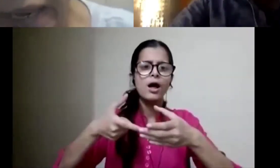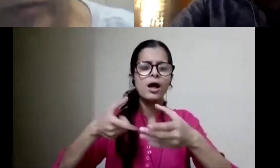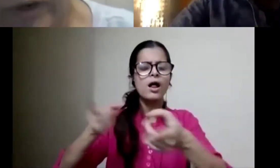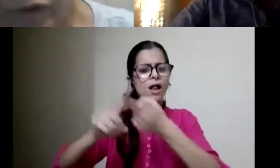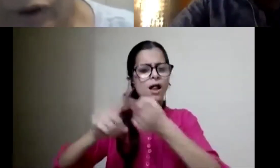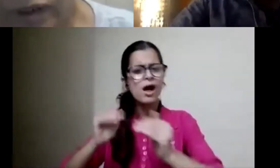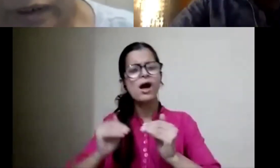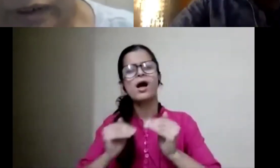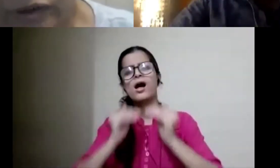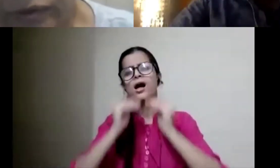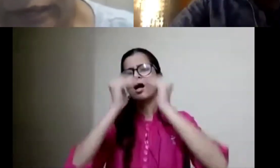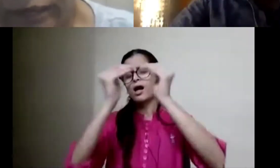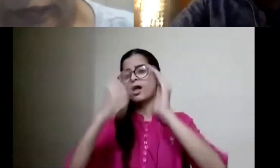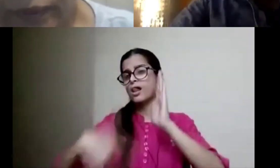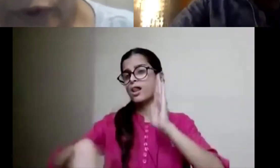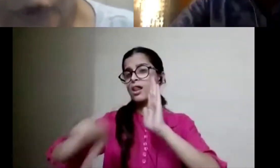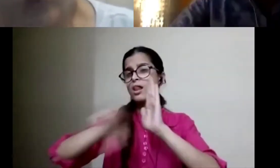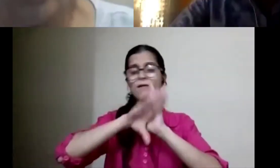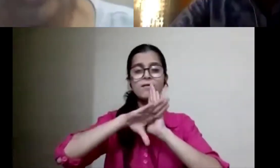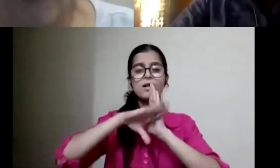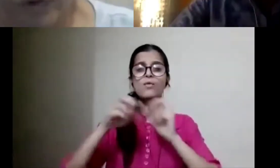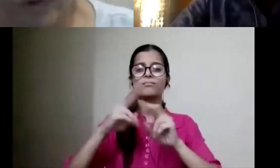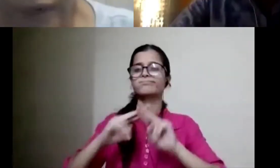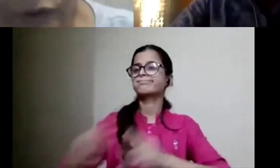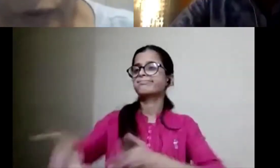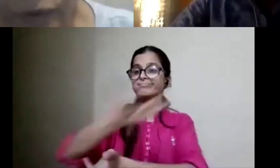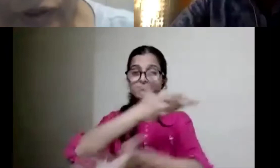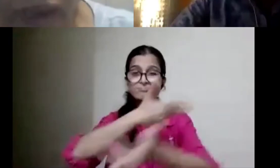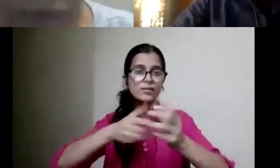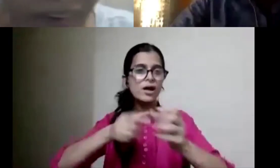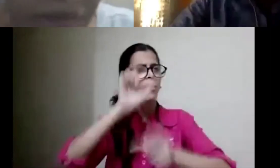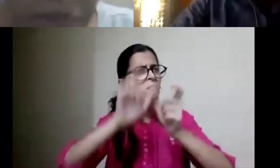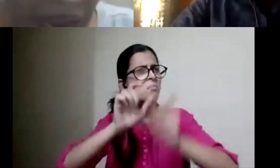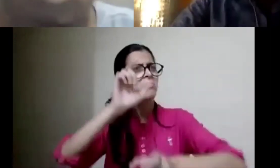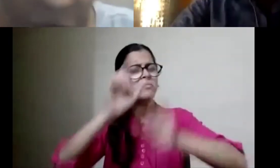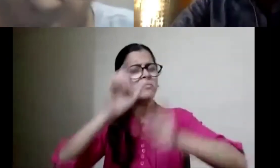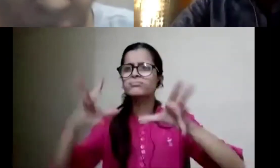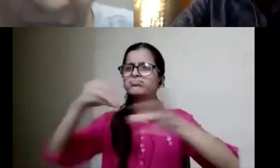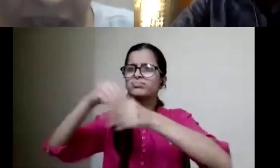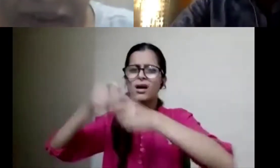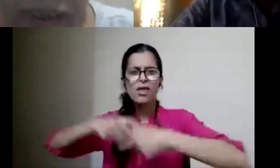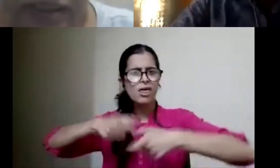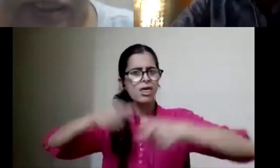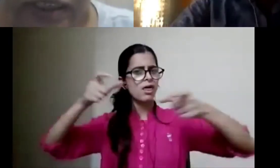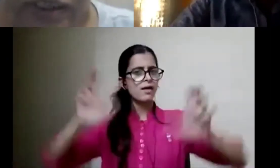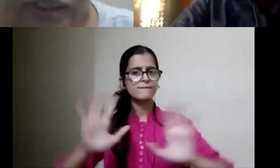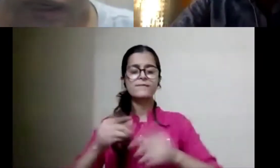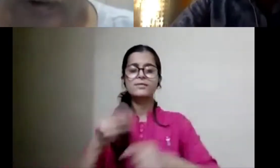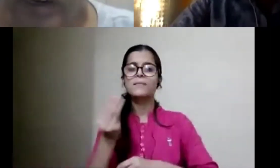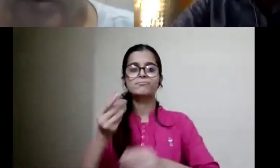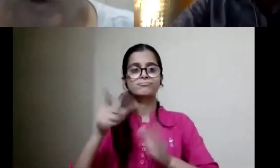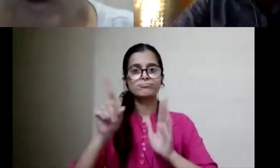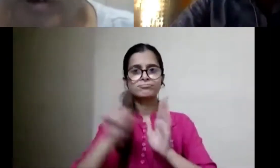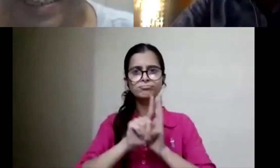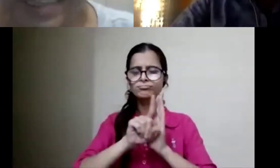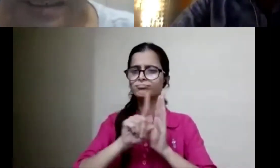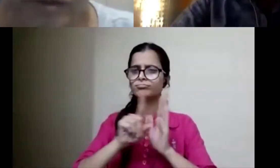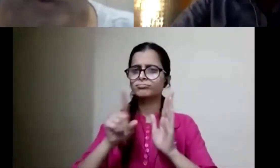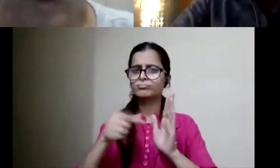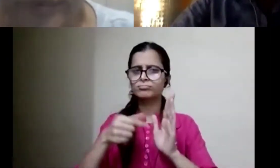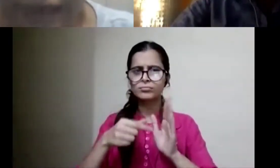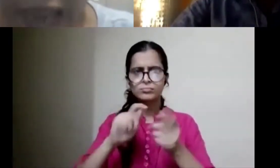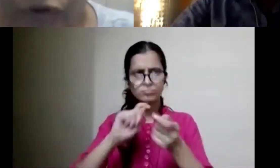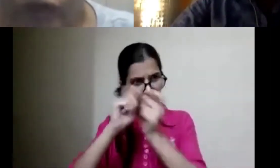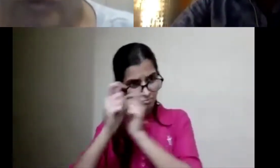high level of consultation, huge amount of participation. I mean, I don't know of any other legislation in the country which got translated